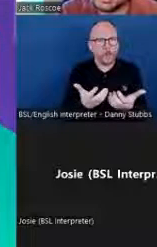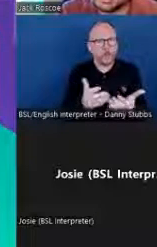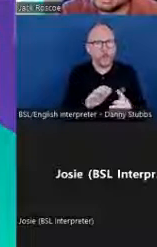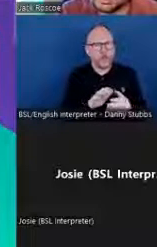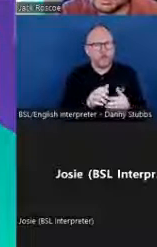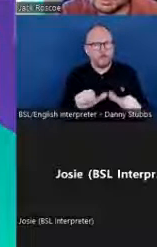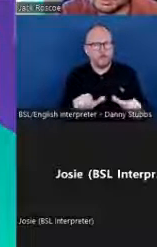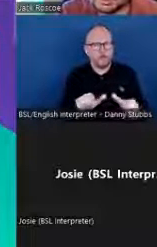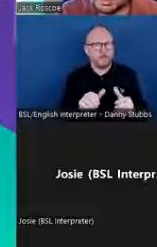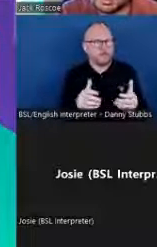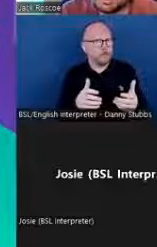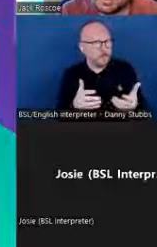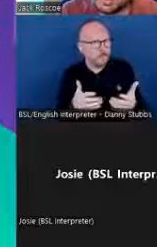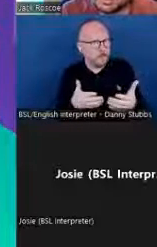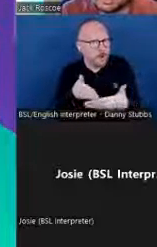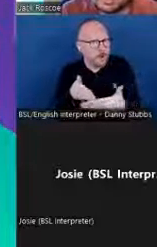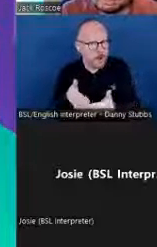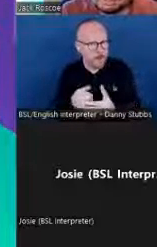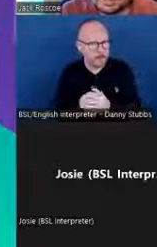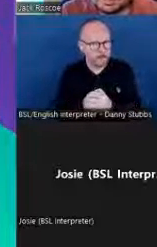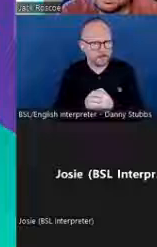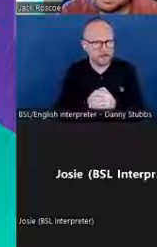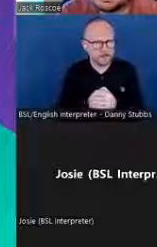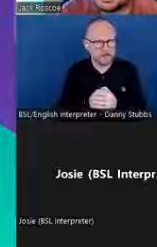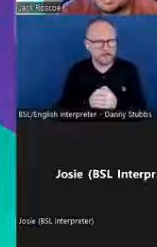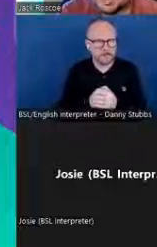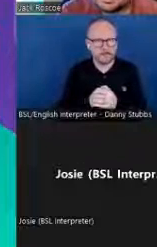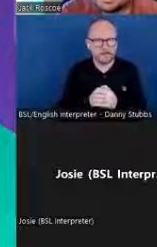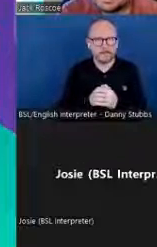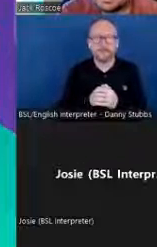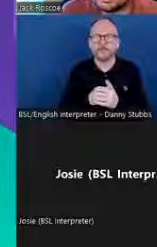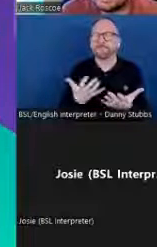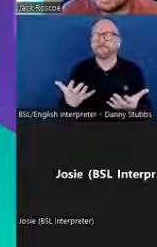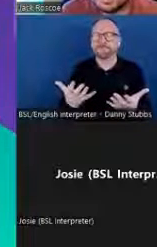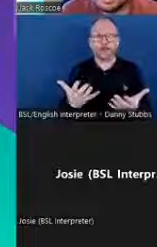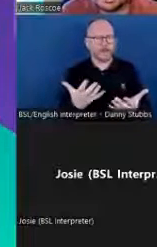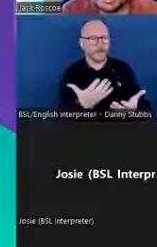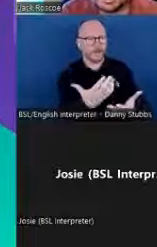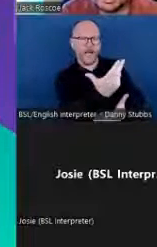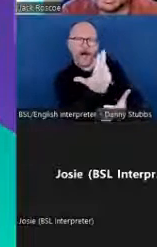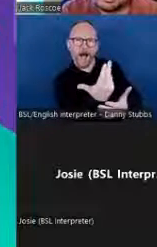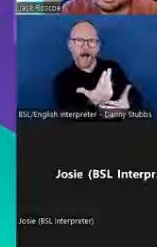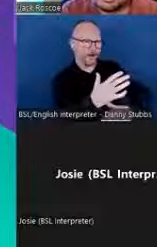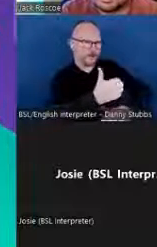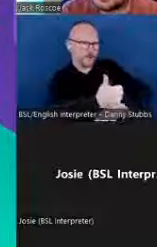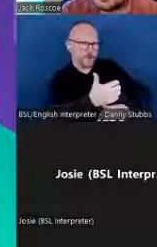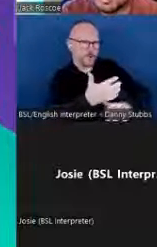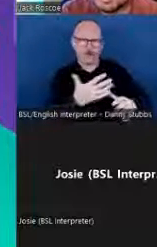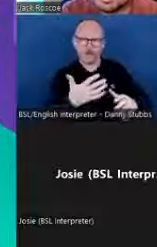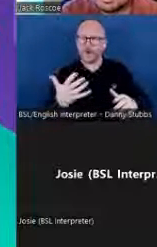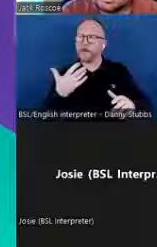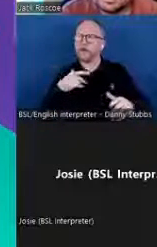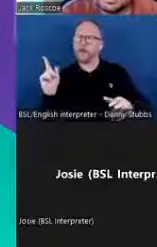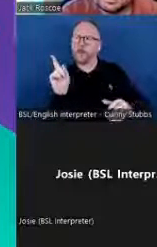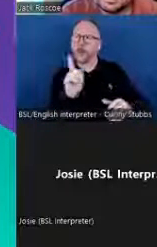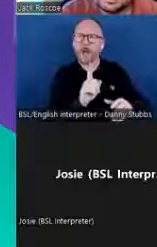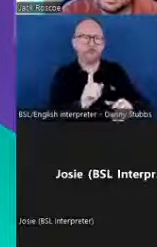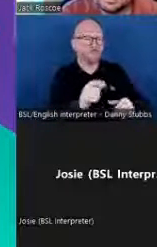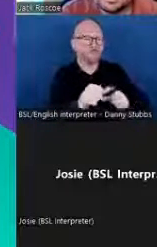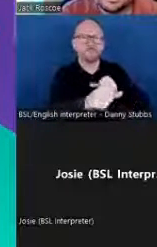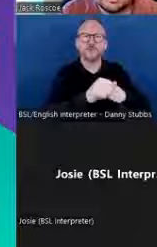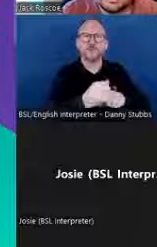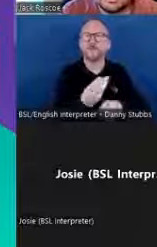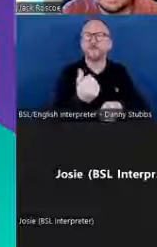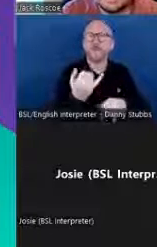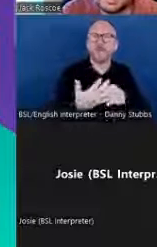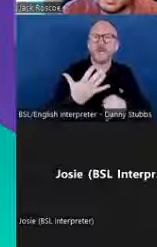The kinds of works that we're talking about may only grab people for a few seconds, or we might only engage them for a couple of minutes.